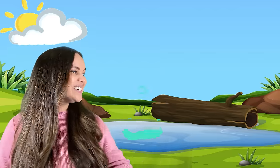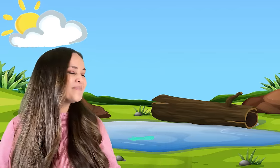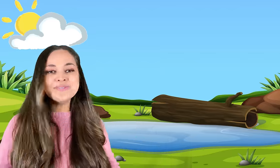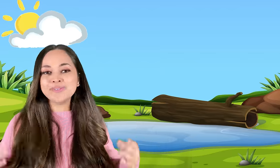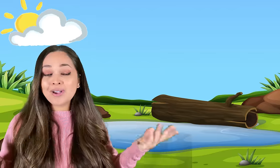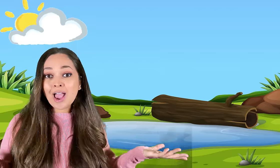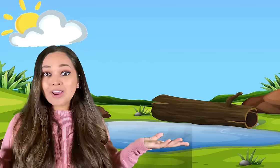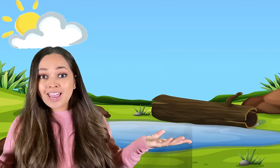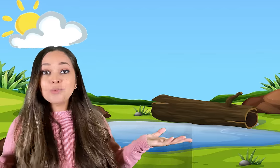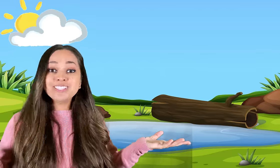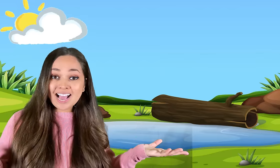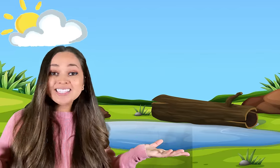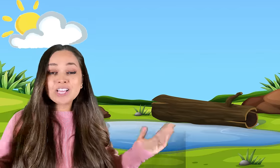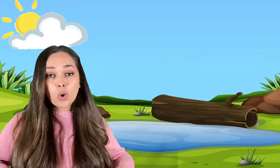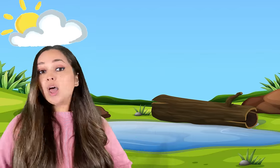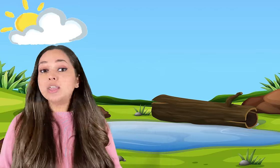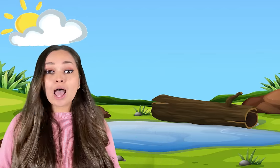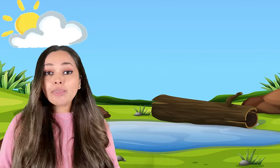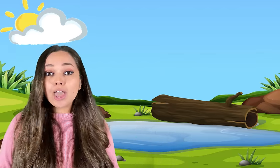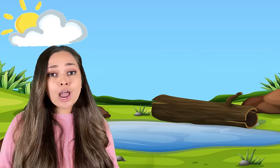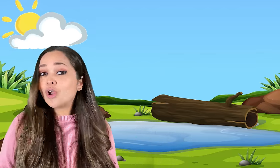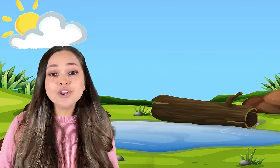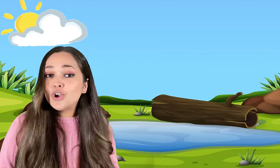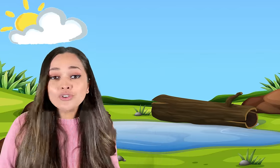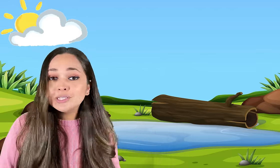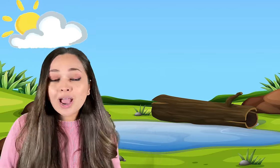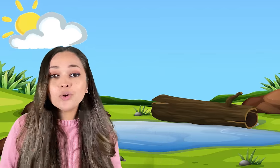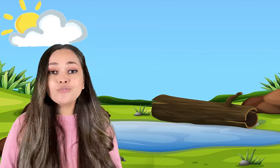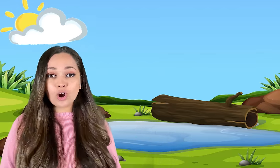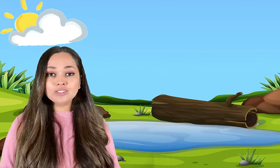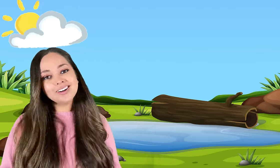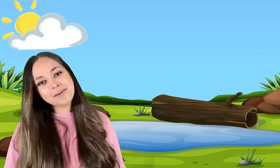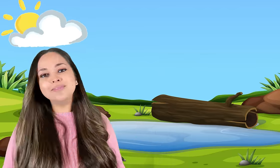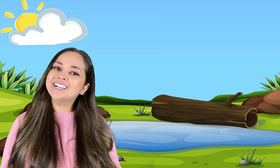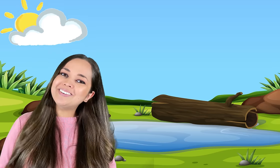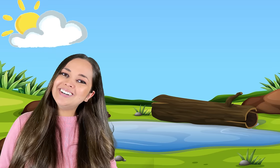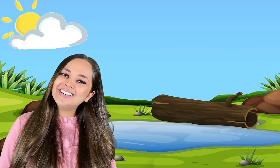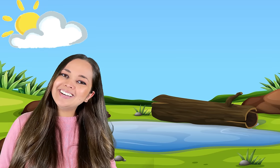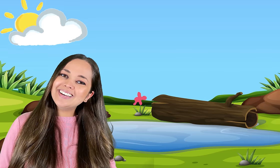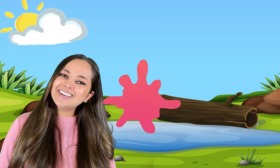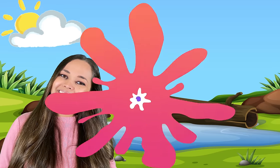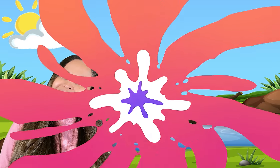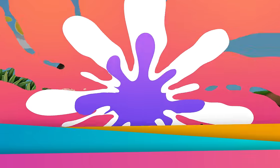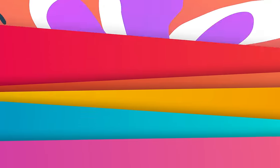into the pool where it was nice and cool. Now there are no green speckled frogs. Glub, glub.